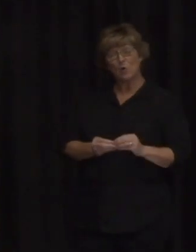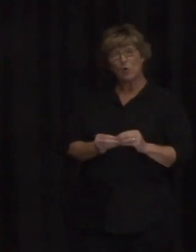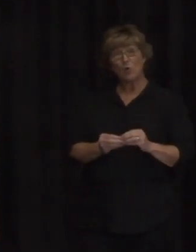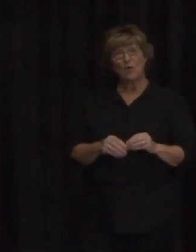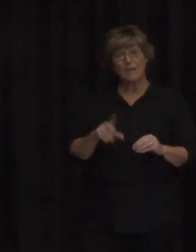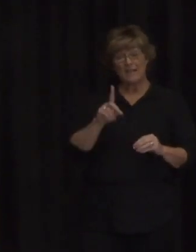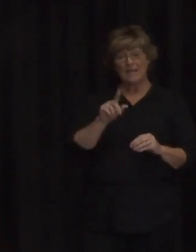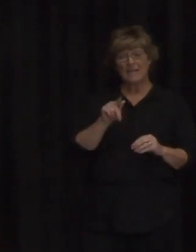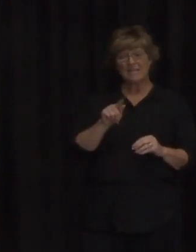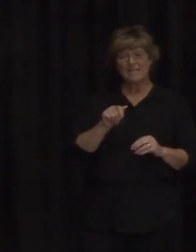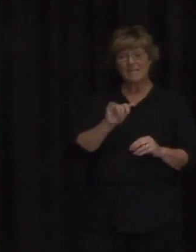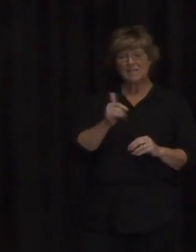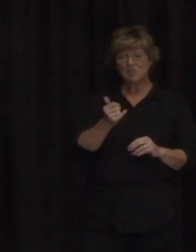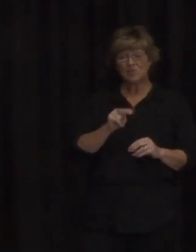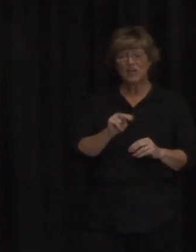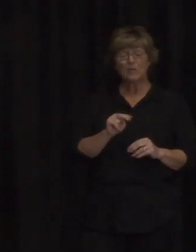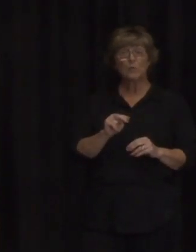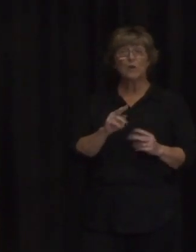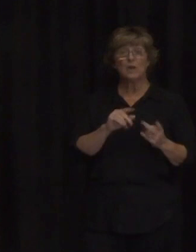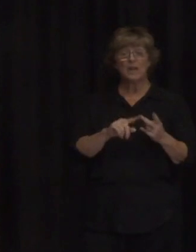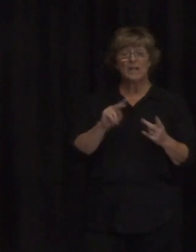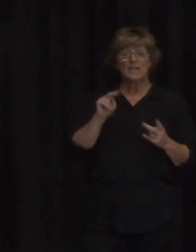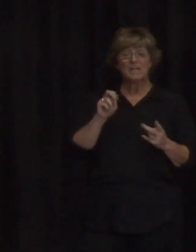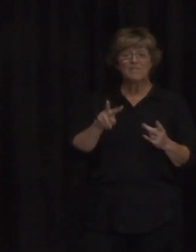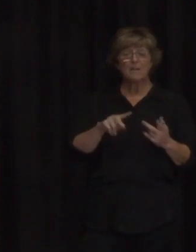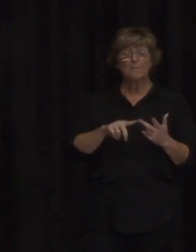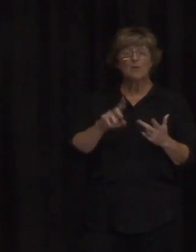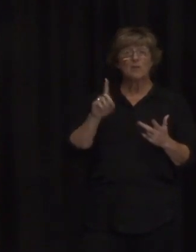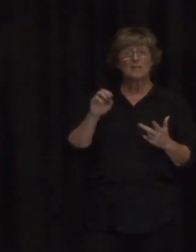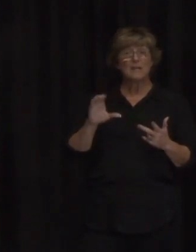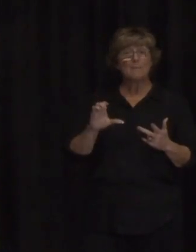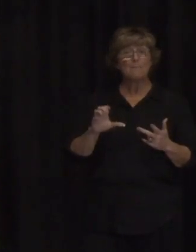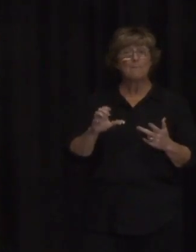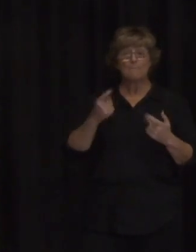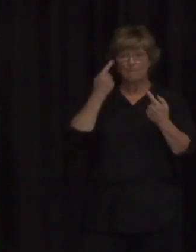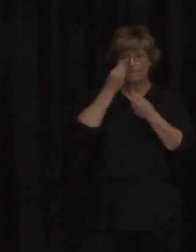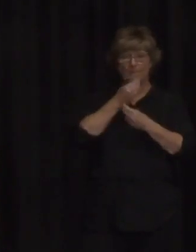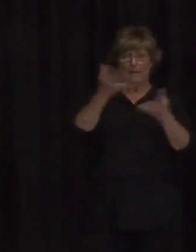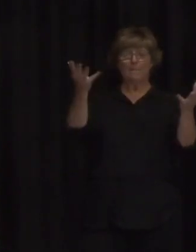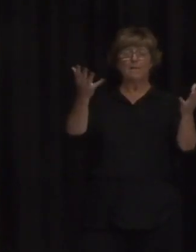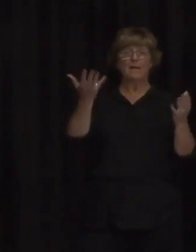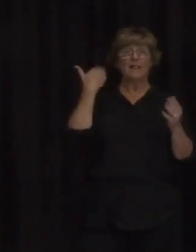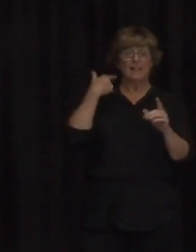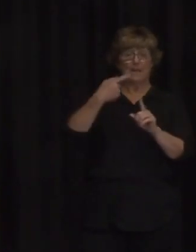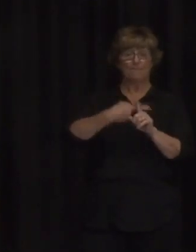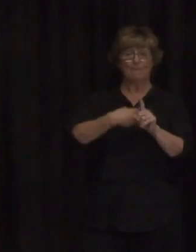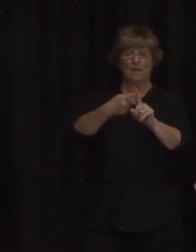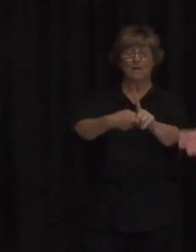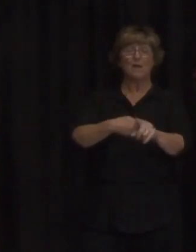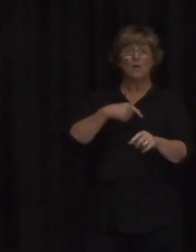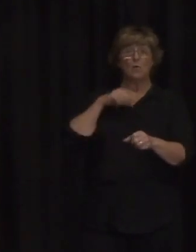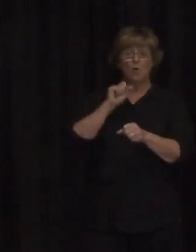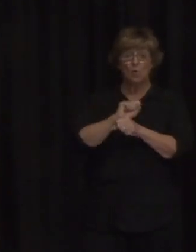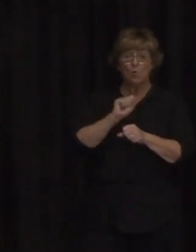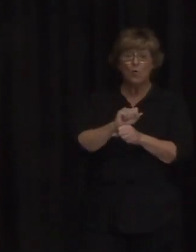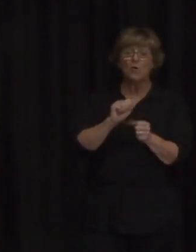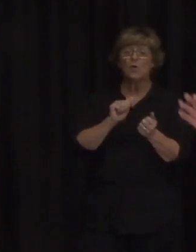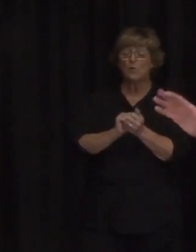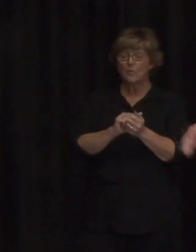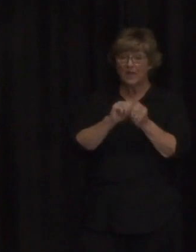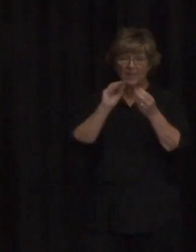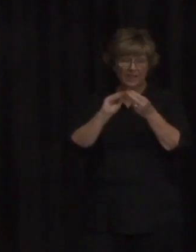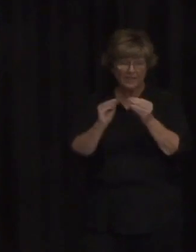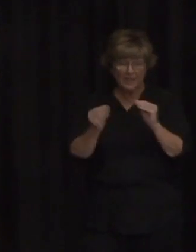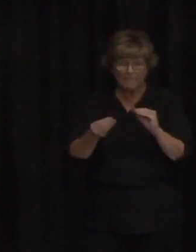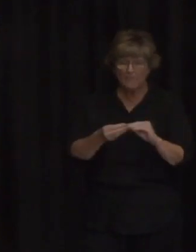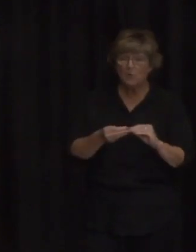data, January and November and December, is made public. In the last month, we've been working with the details of updating this data and